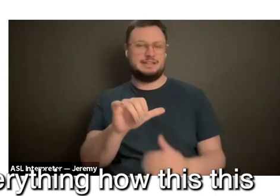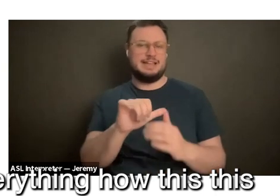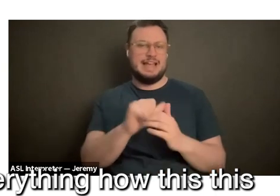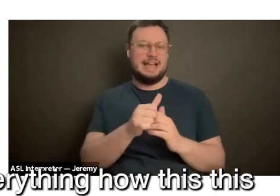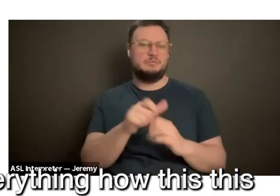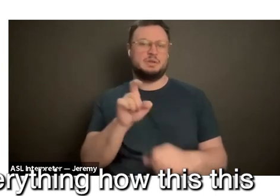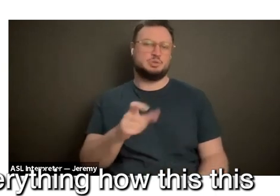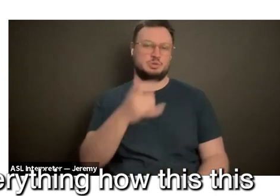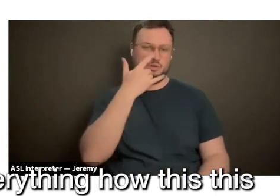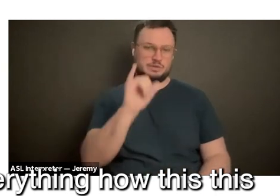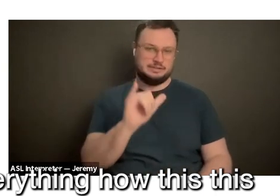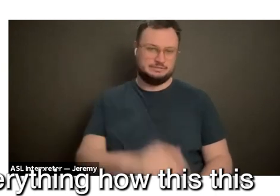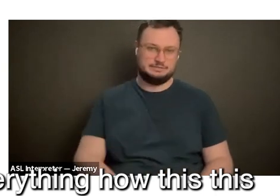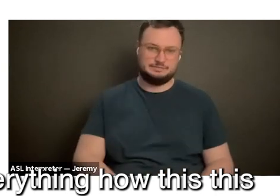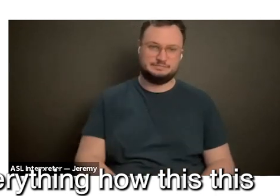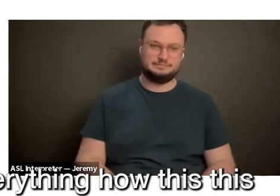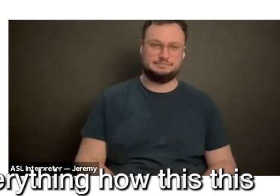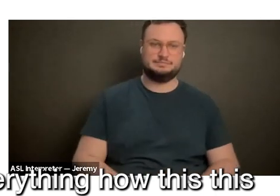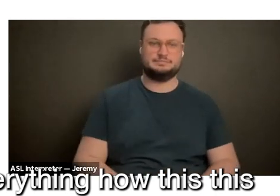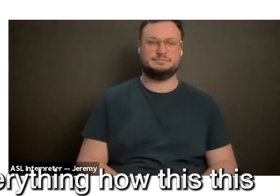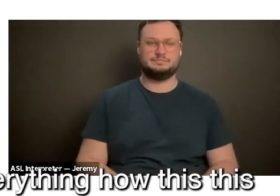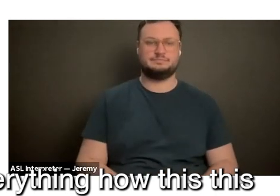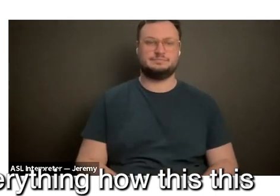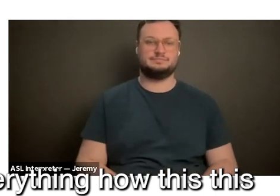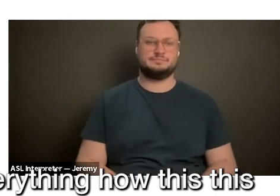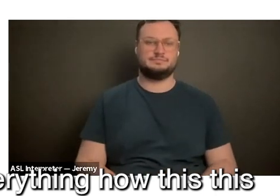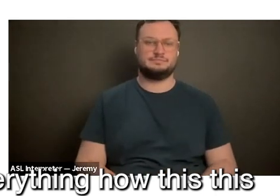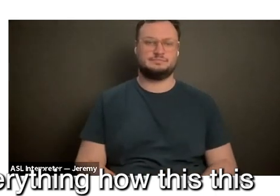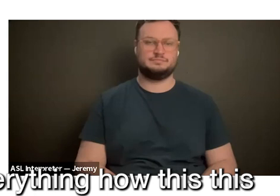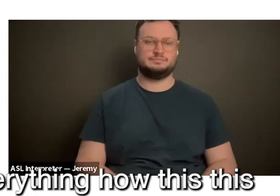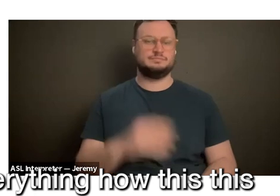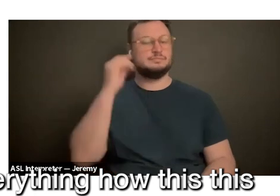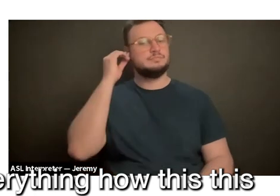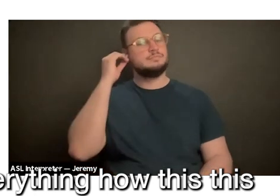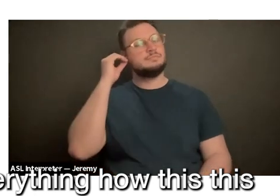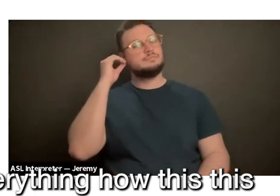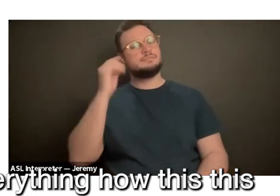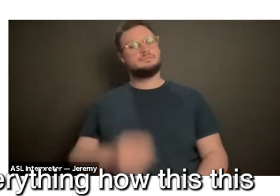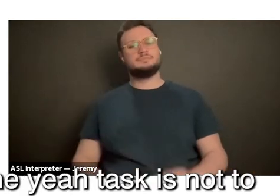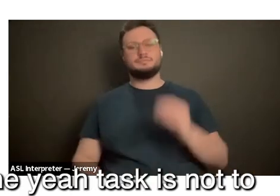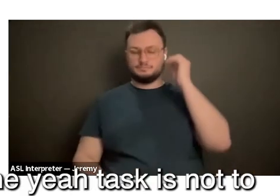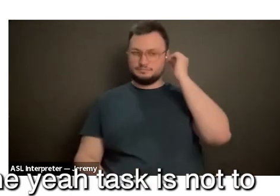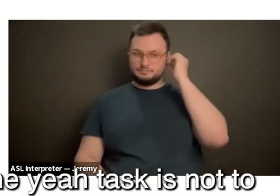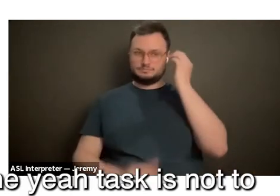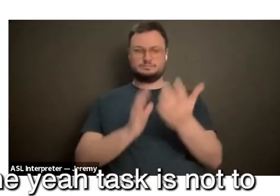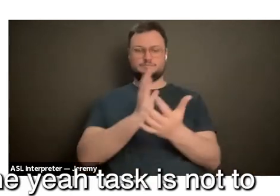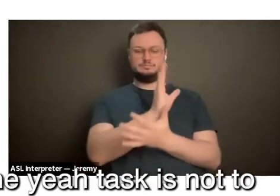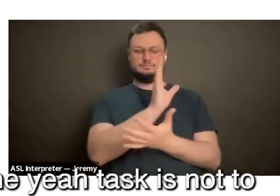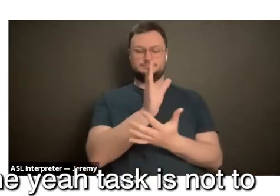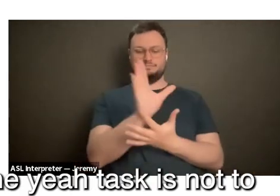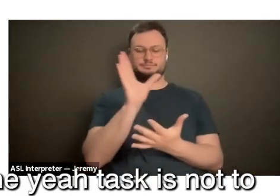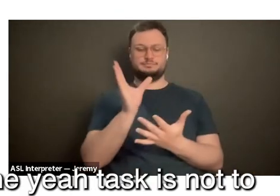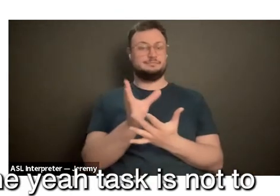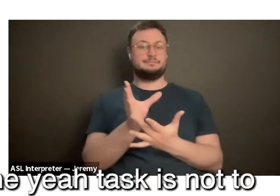love this illustration so much. Next slide, please. And so cool. Moving on to the